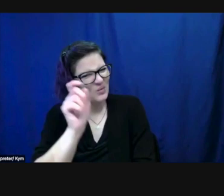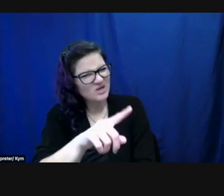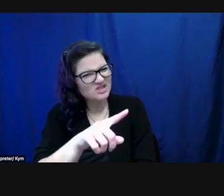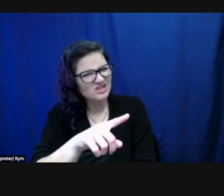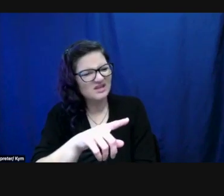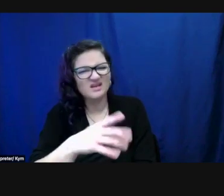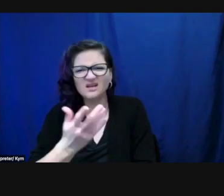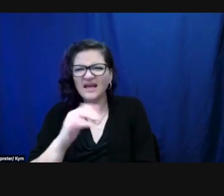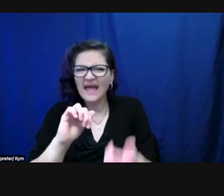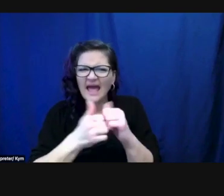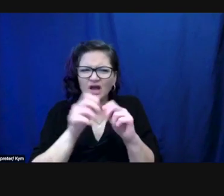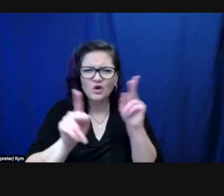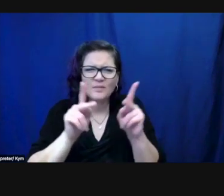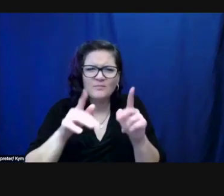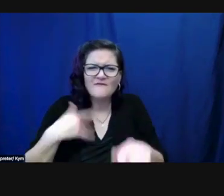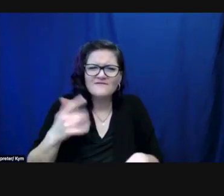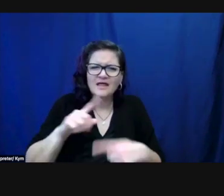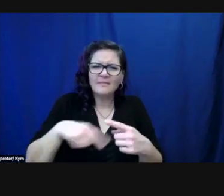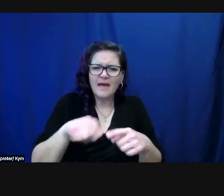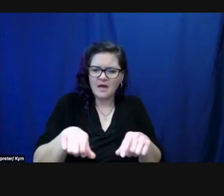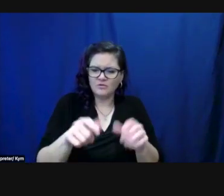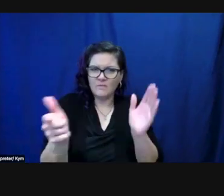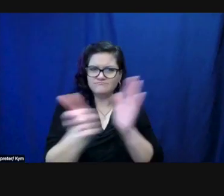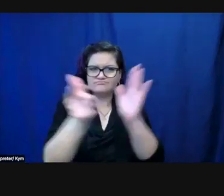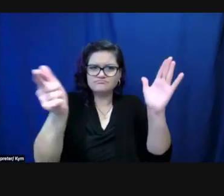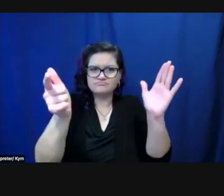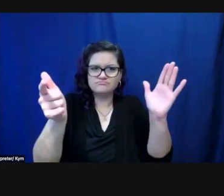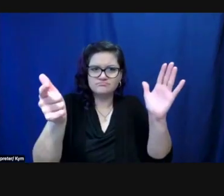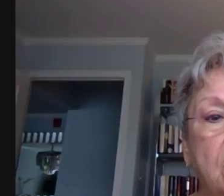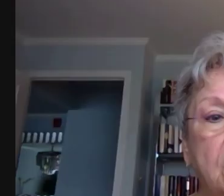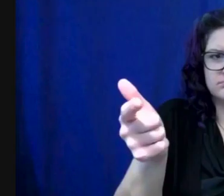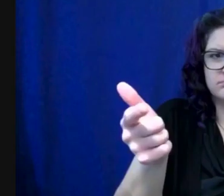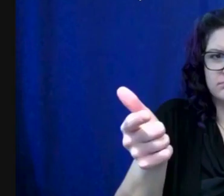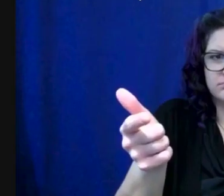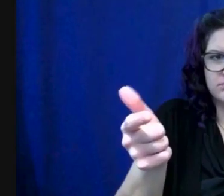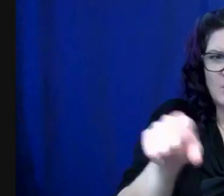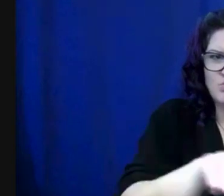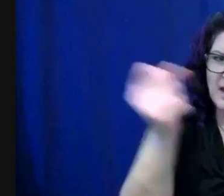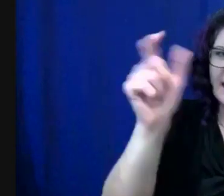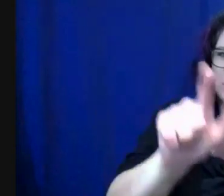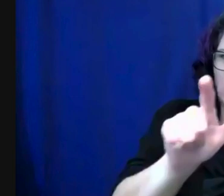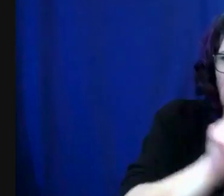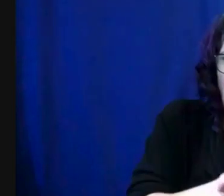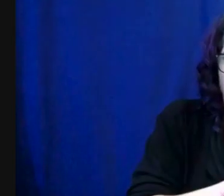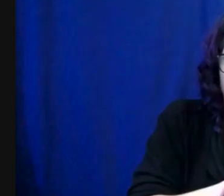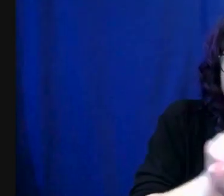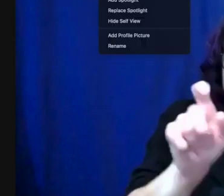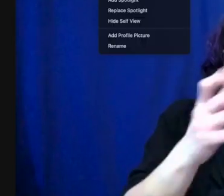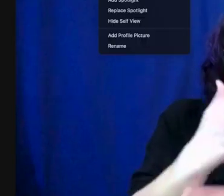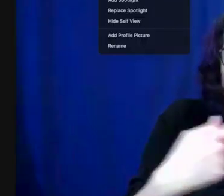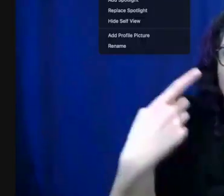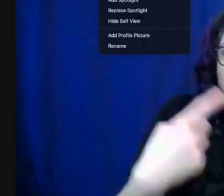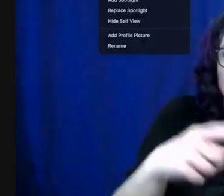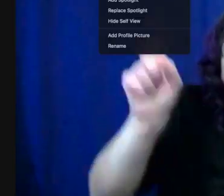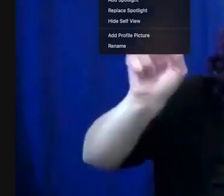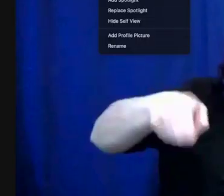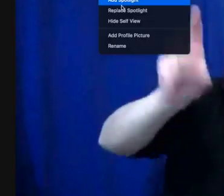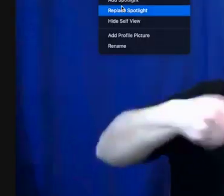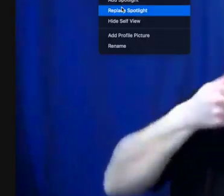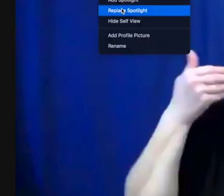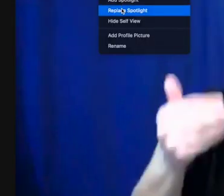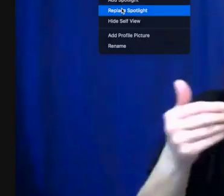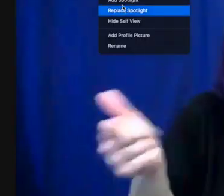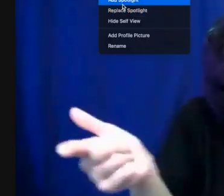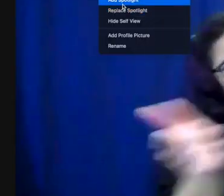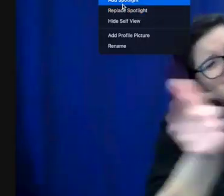people feel about breaking the law? I mean, at what point should we break the law? You know, what